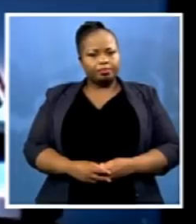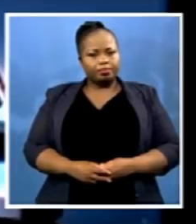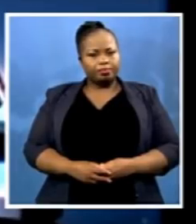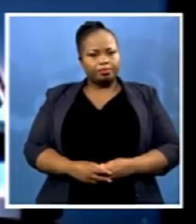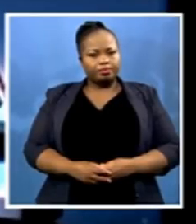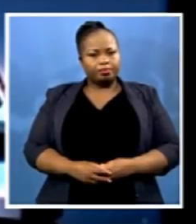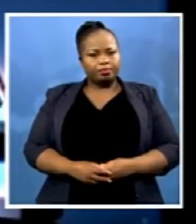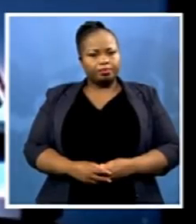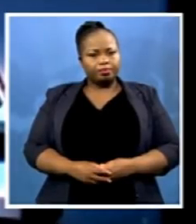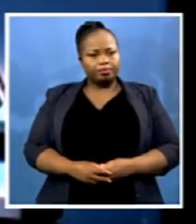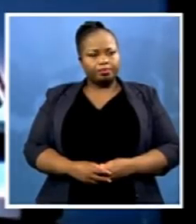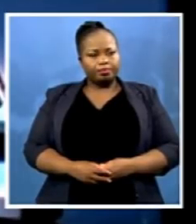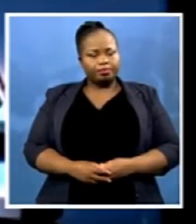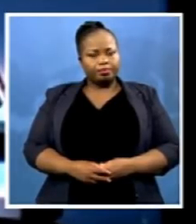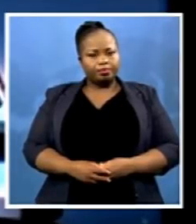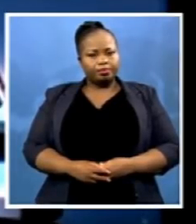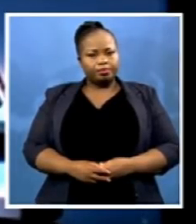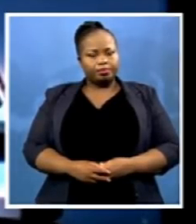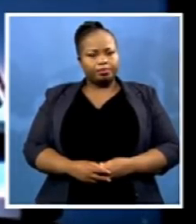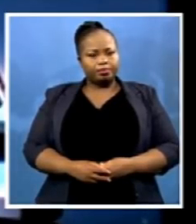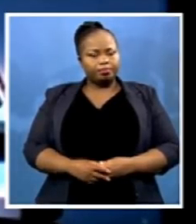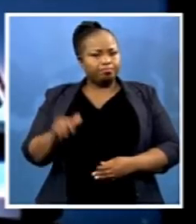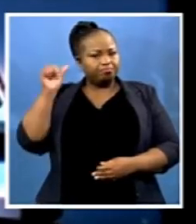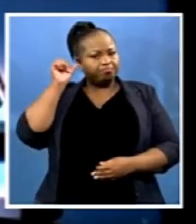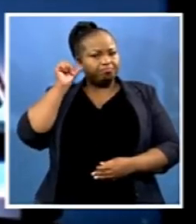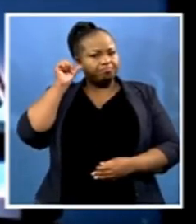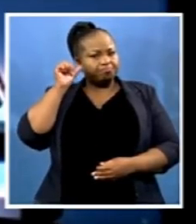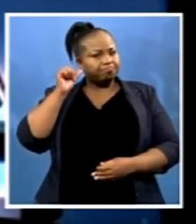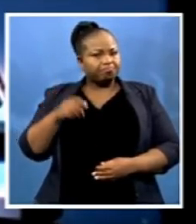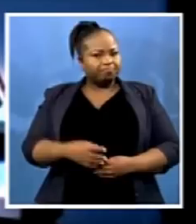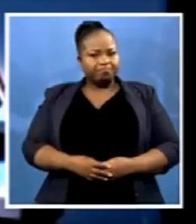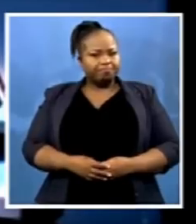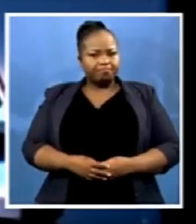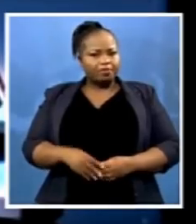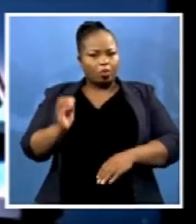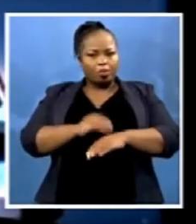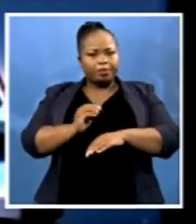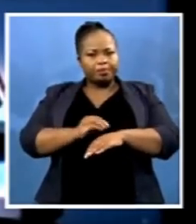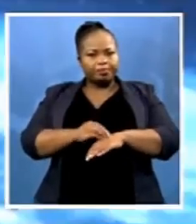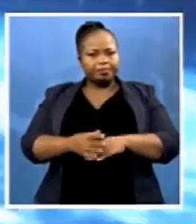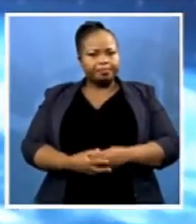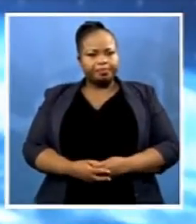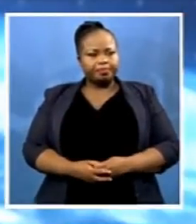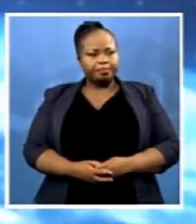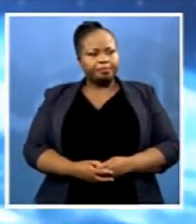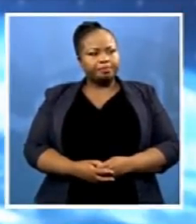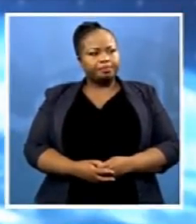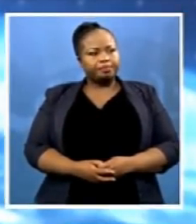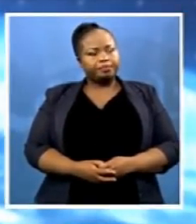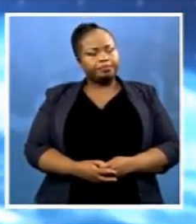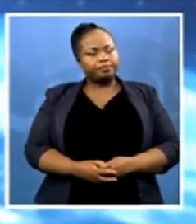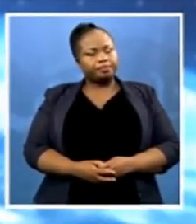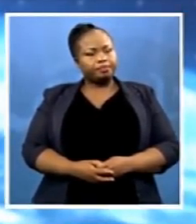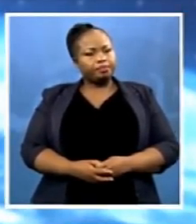I don't know if we're going to be able to hear Dr. Moeti at the moment. Perhaps Dr.